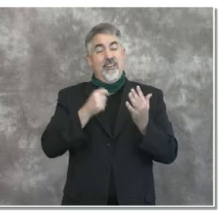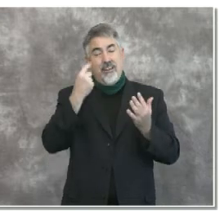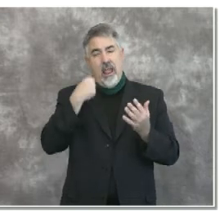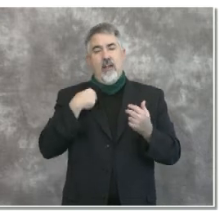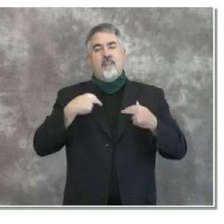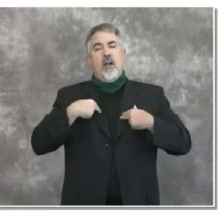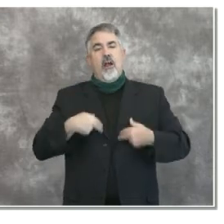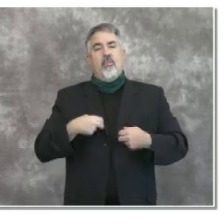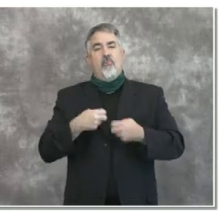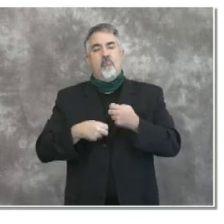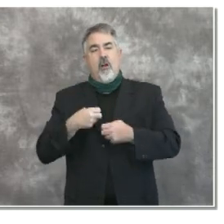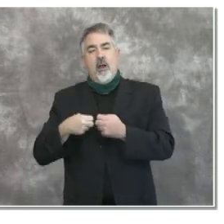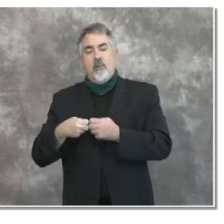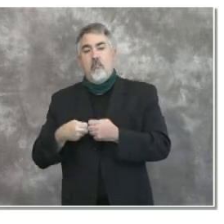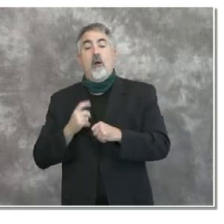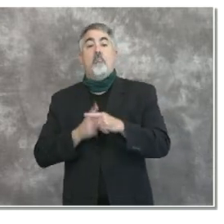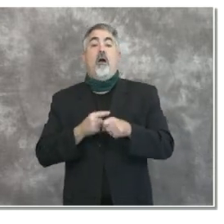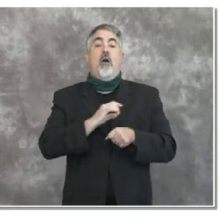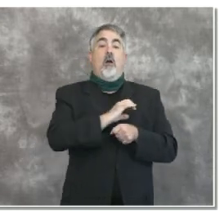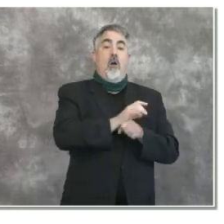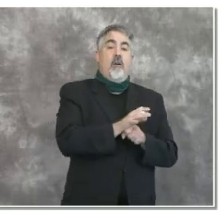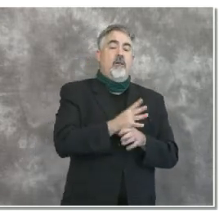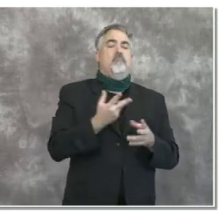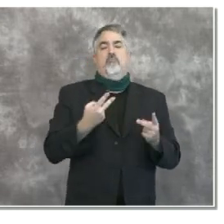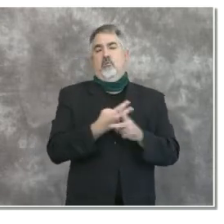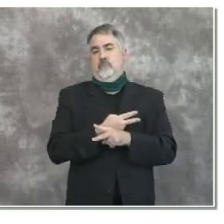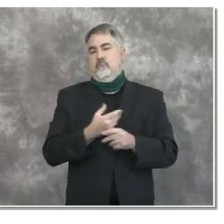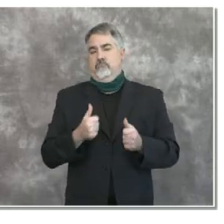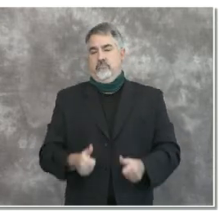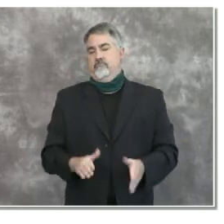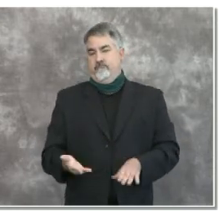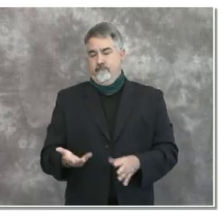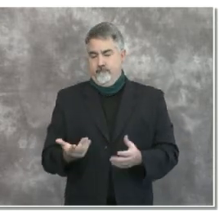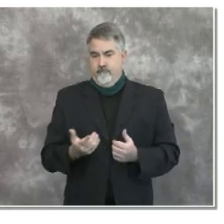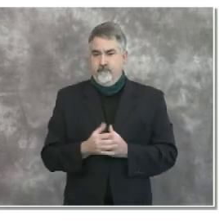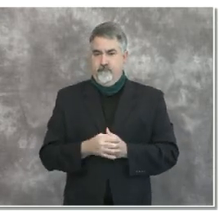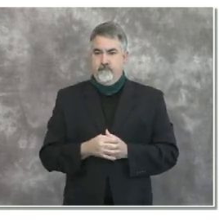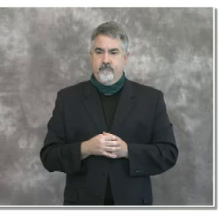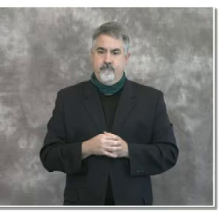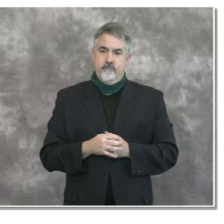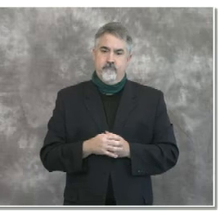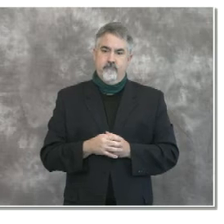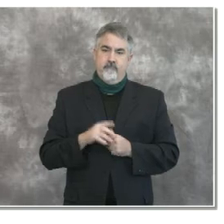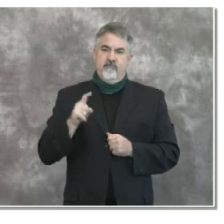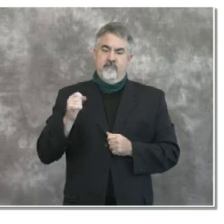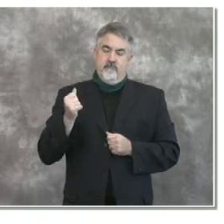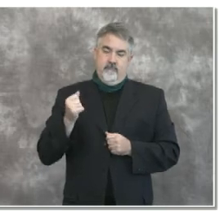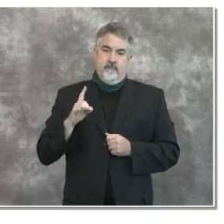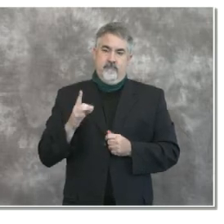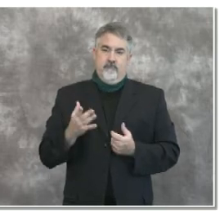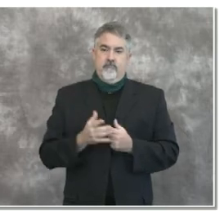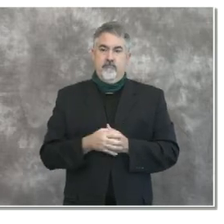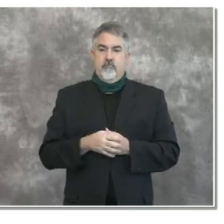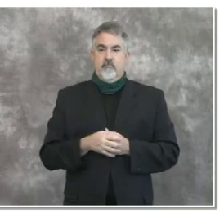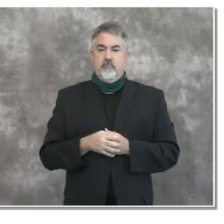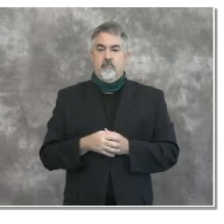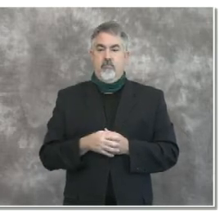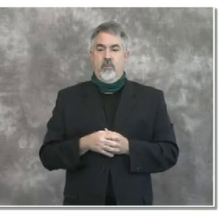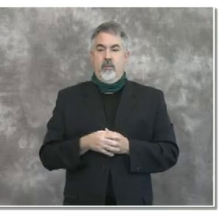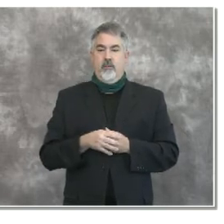conditions. Also, of the 118 deaths, 45% were female, 55% were male.